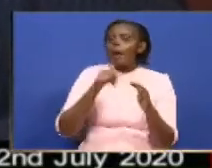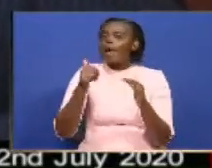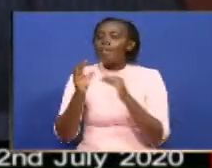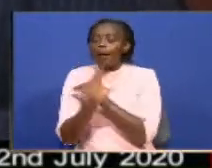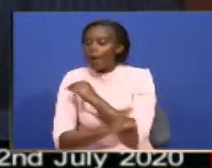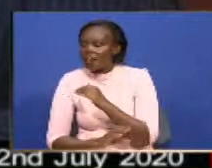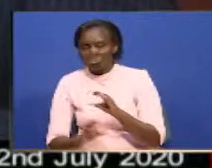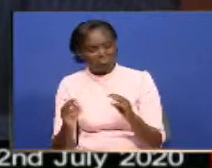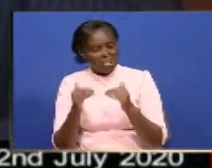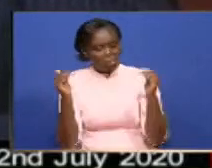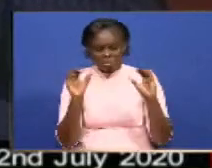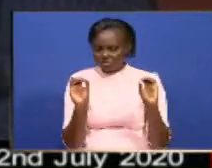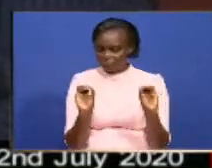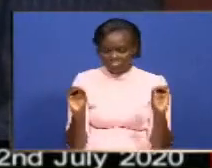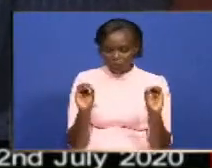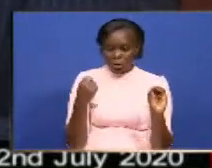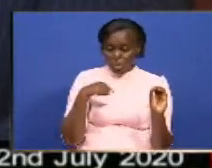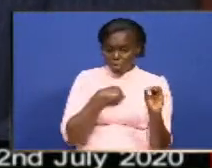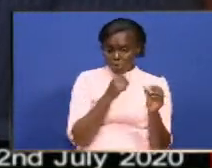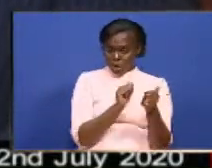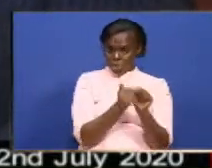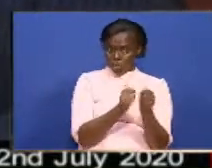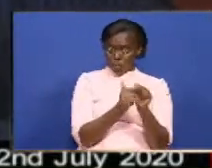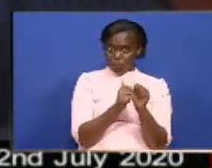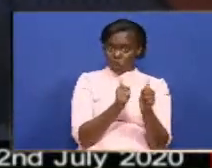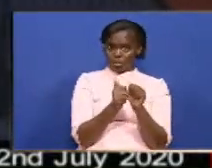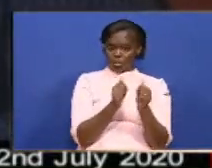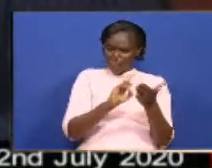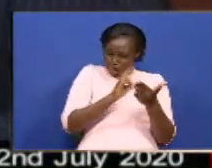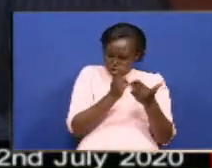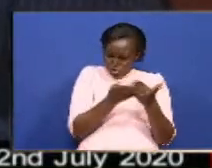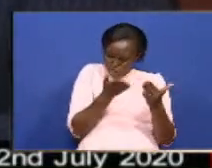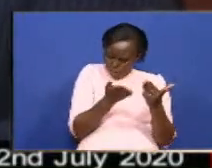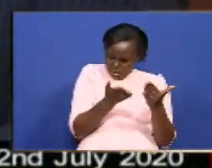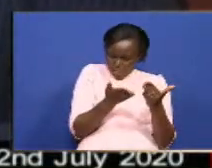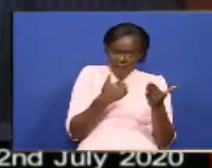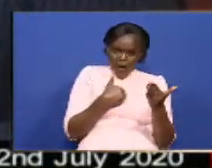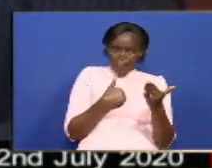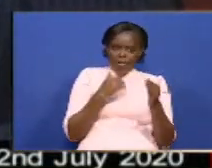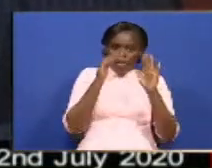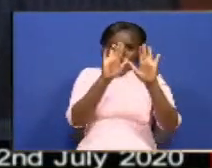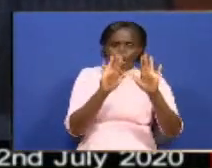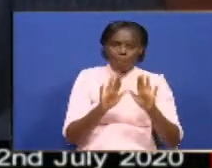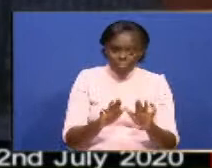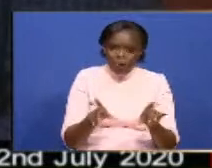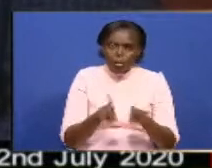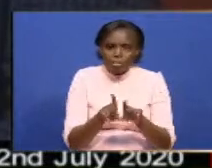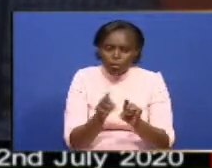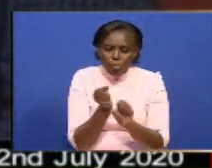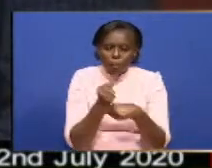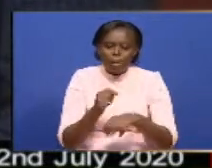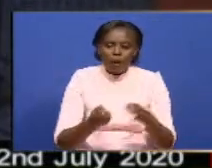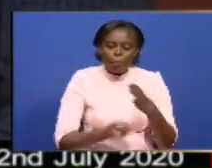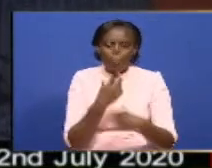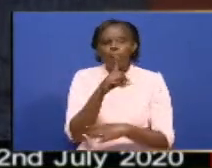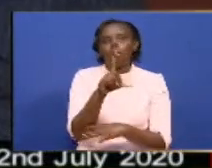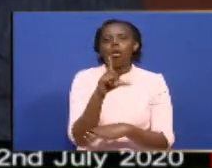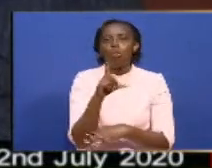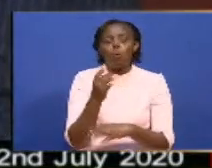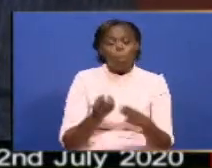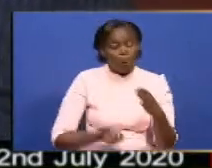because we are in competition of the available resources. So I think it's important, even as we make laws